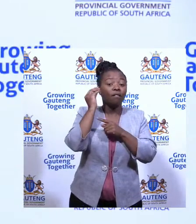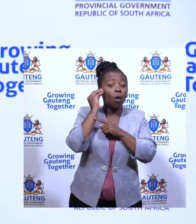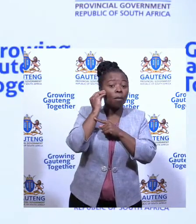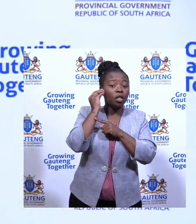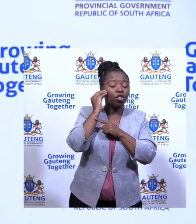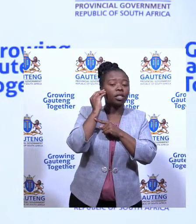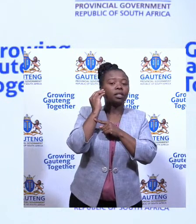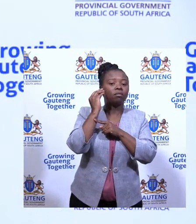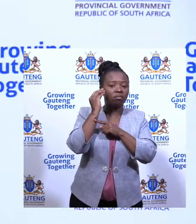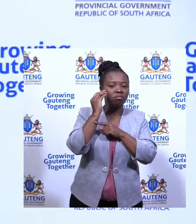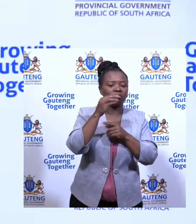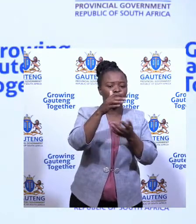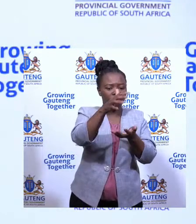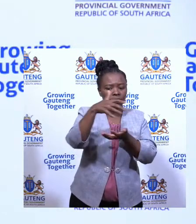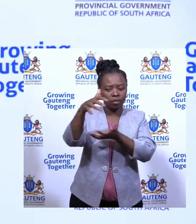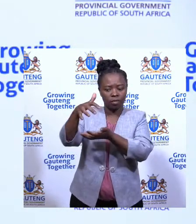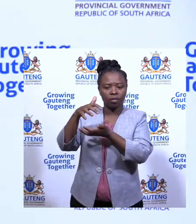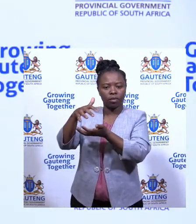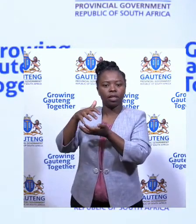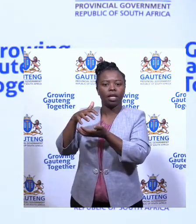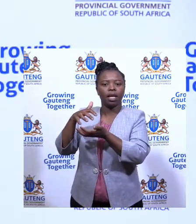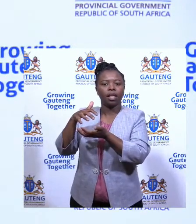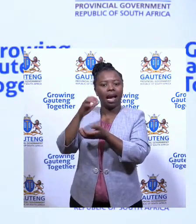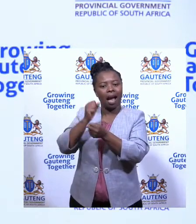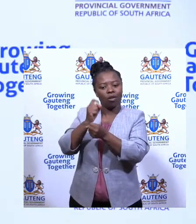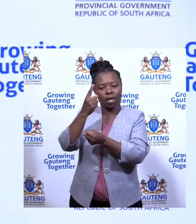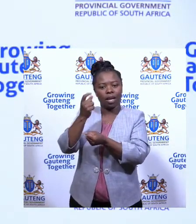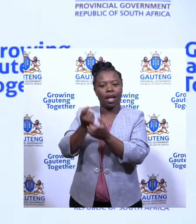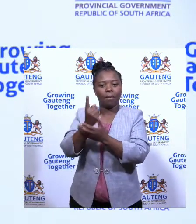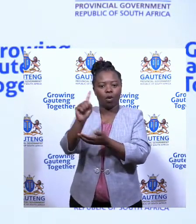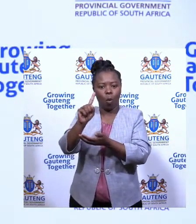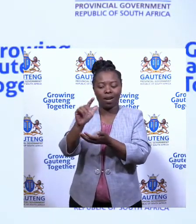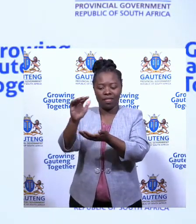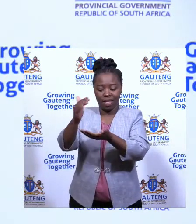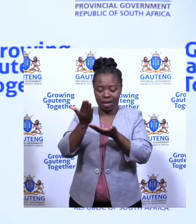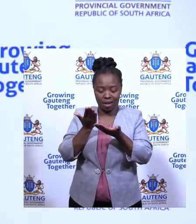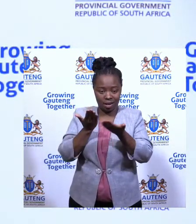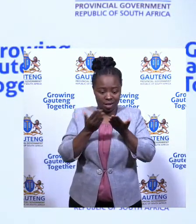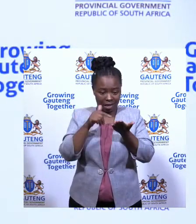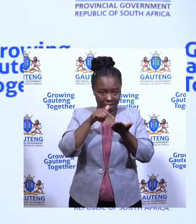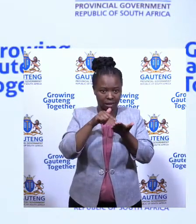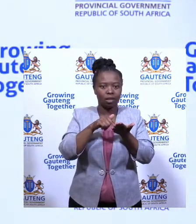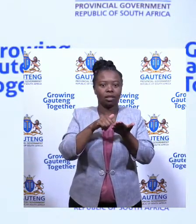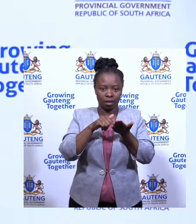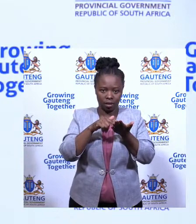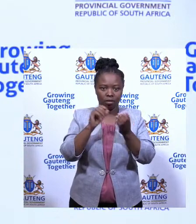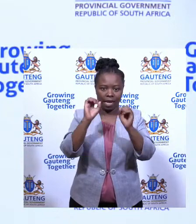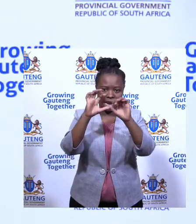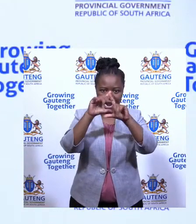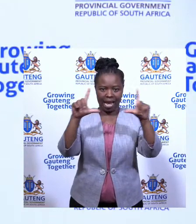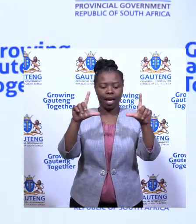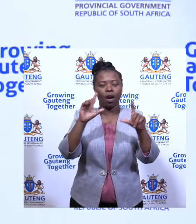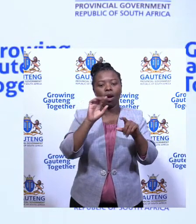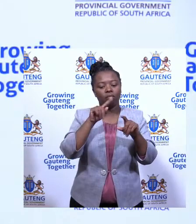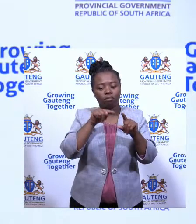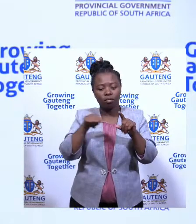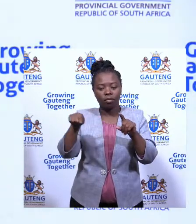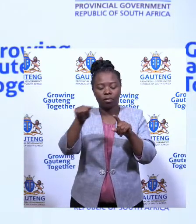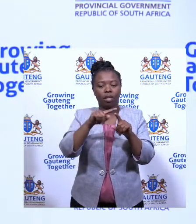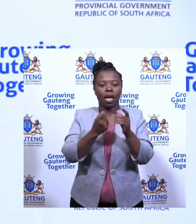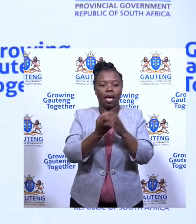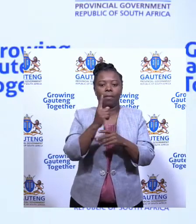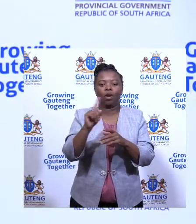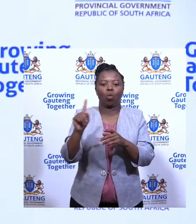that we have around what's happening in Gauteng, and that can start telling us a lot more comprehensive picture around some of these effects